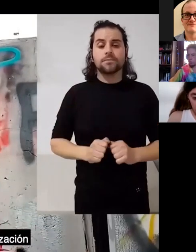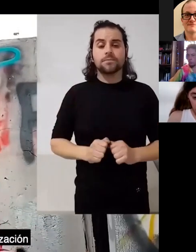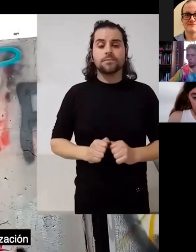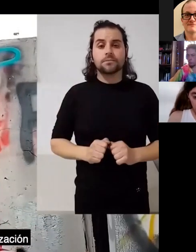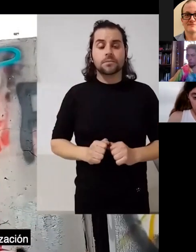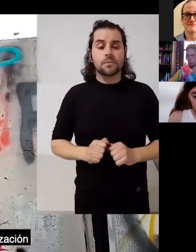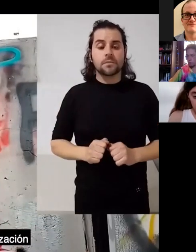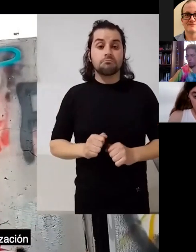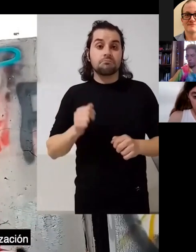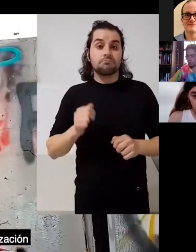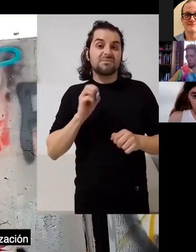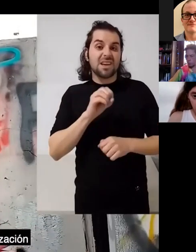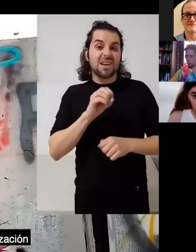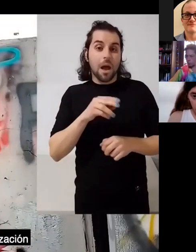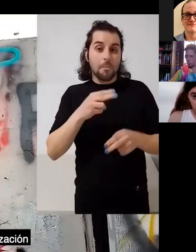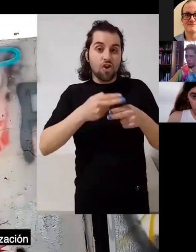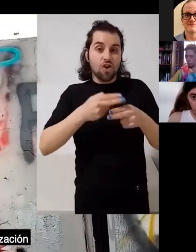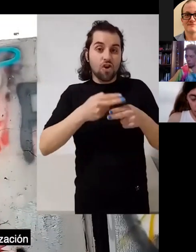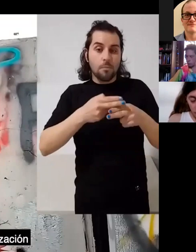gender